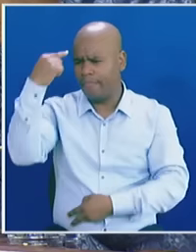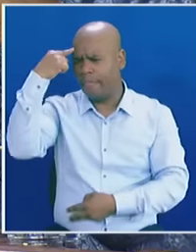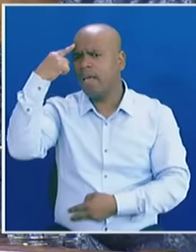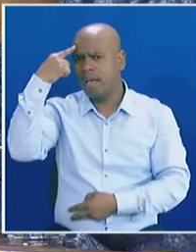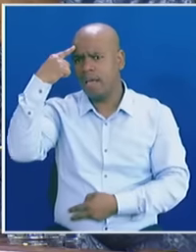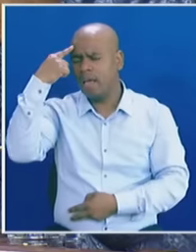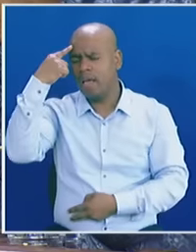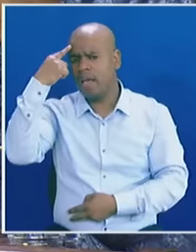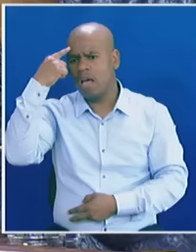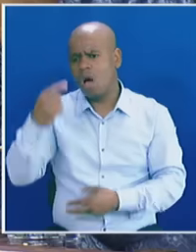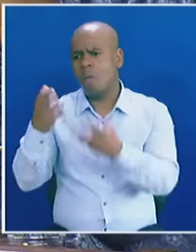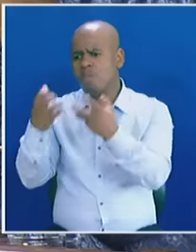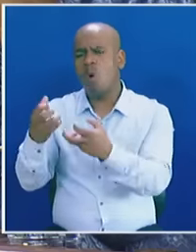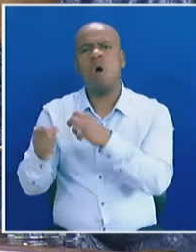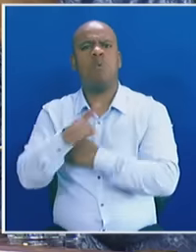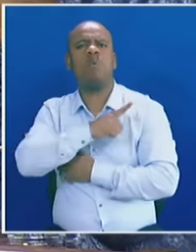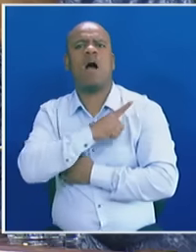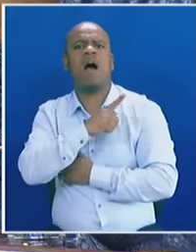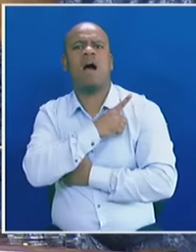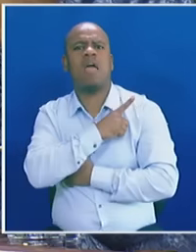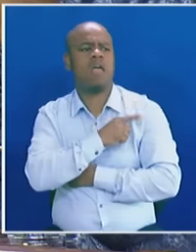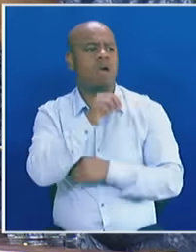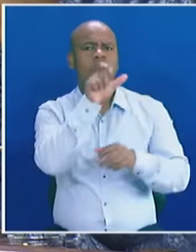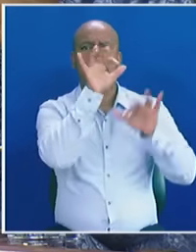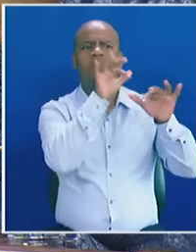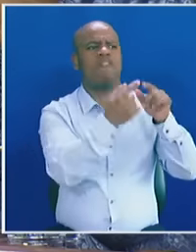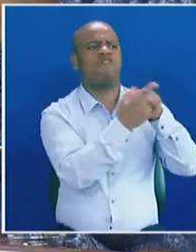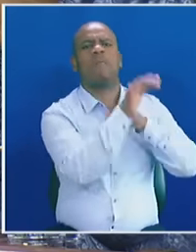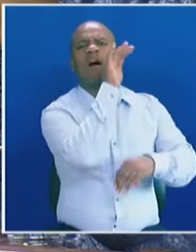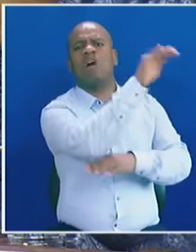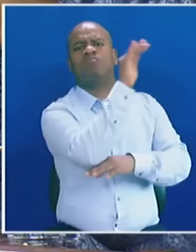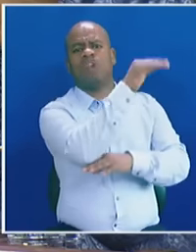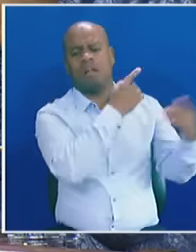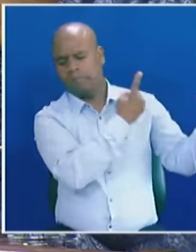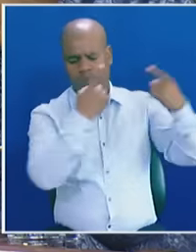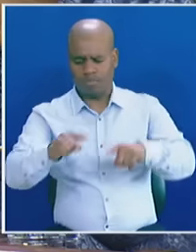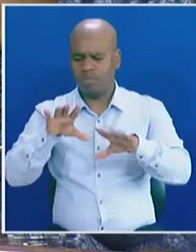illegal immigrants who they claim are stealing their jobs.